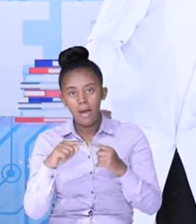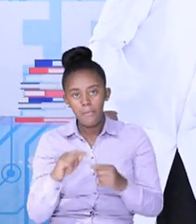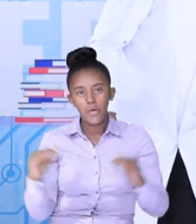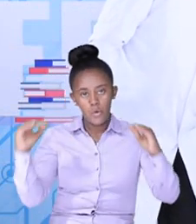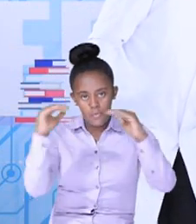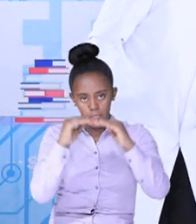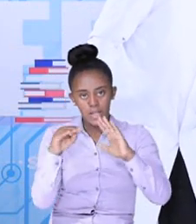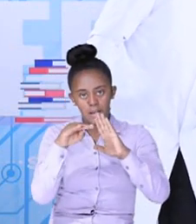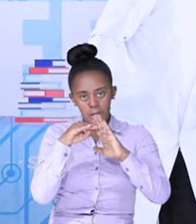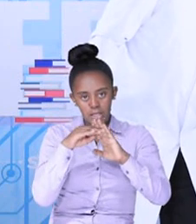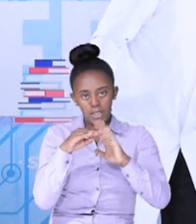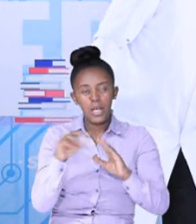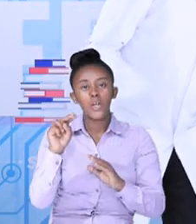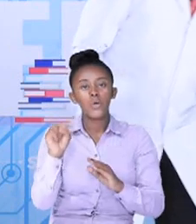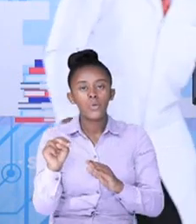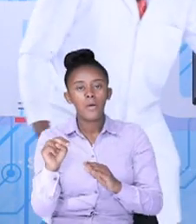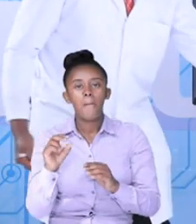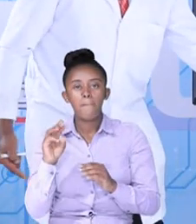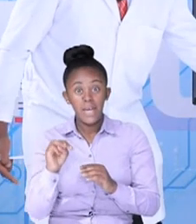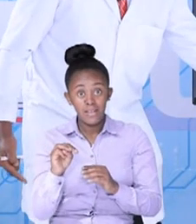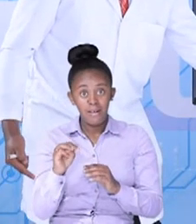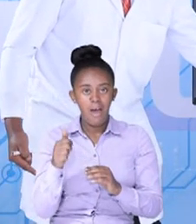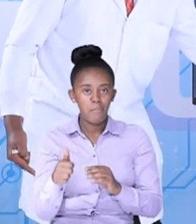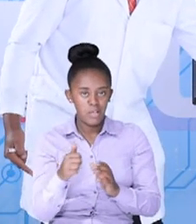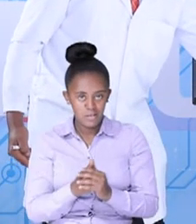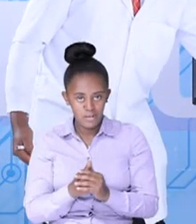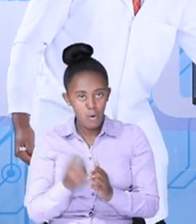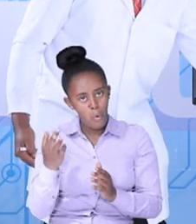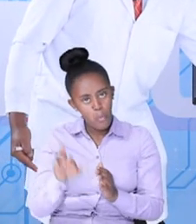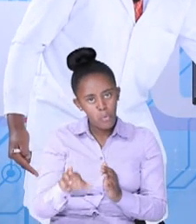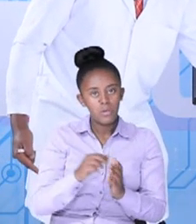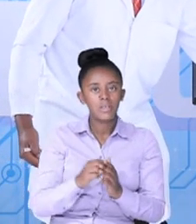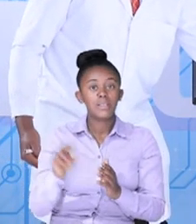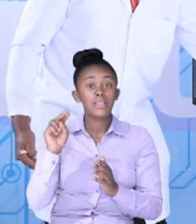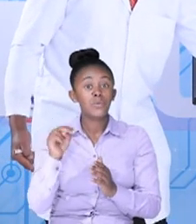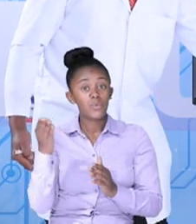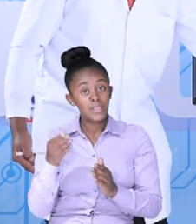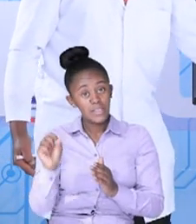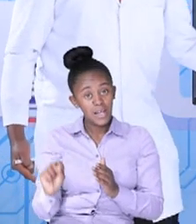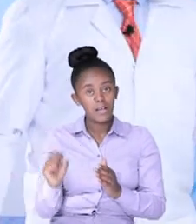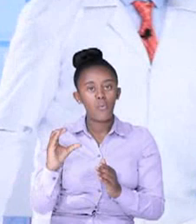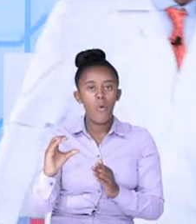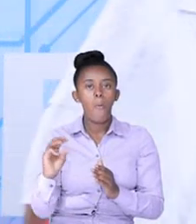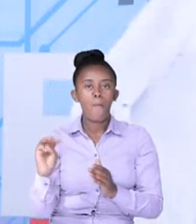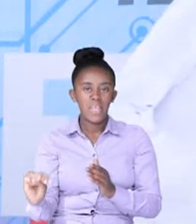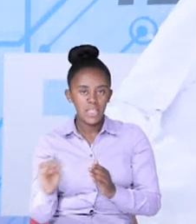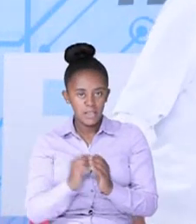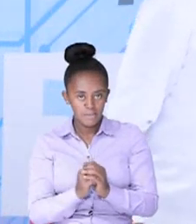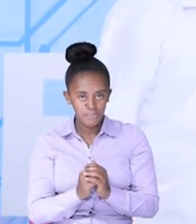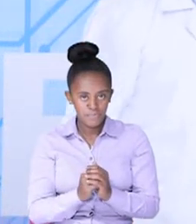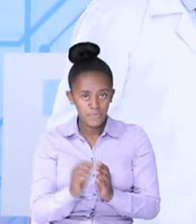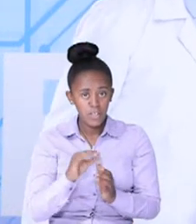represented as Newton meter ampere or Newton second Coulomb meter. Okay? And it's